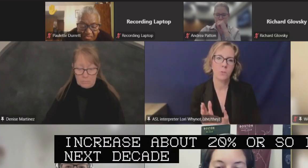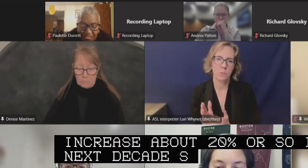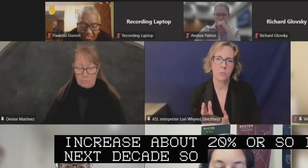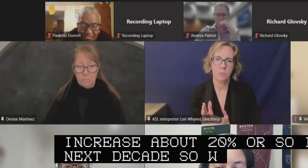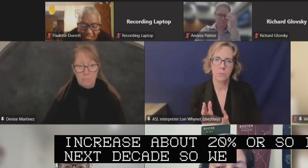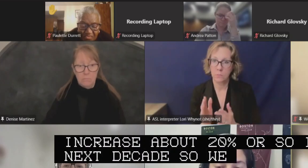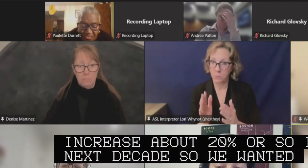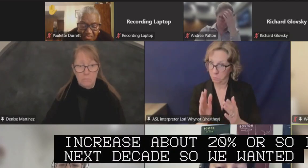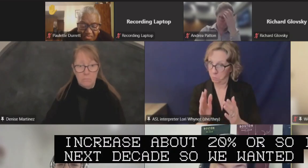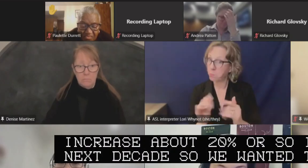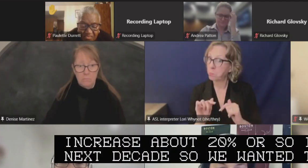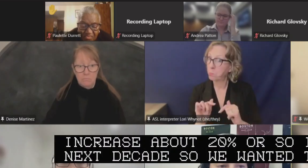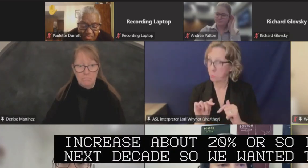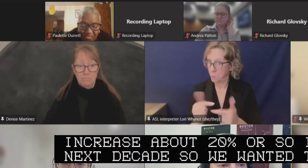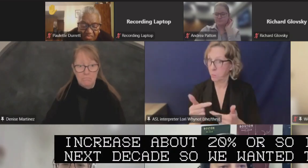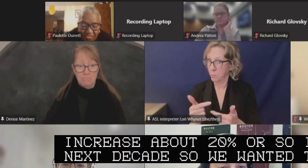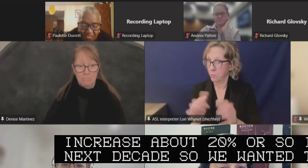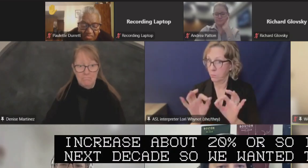well.